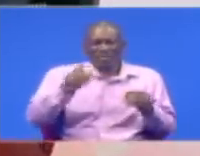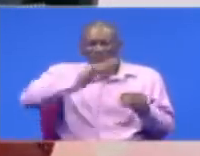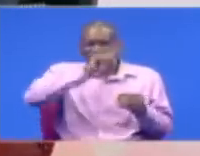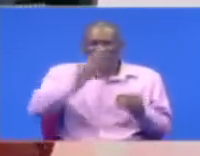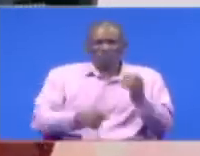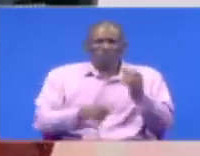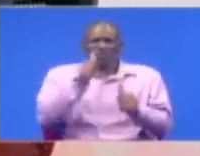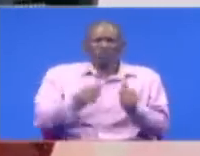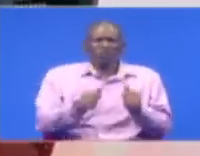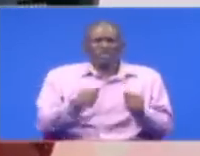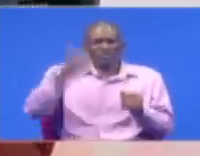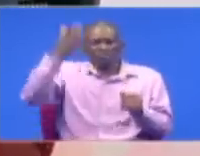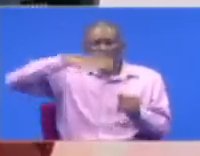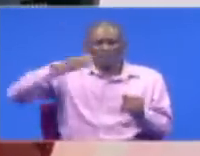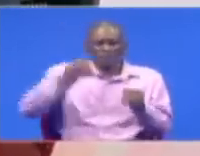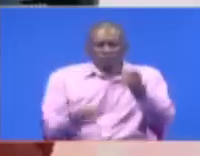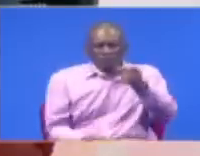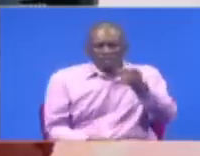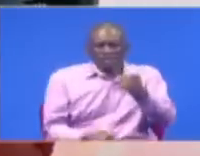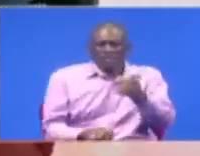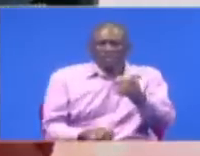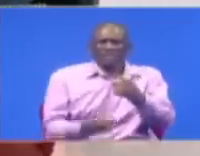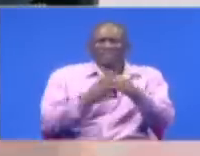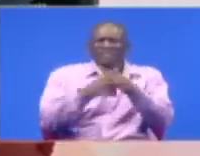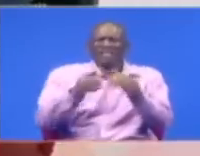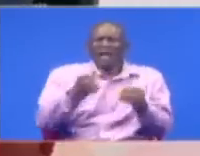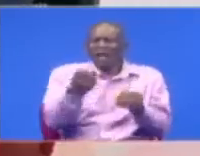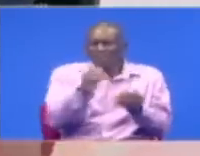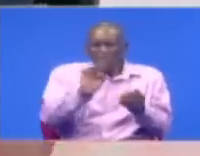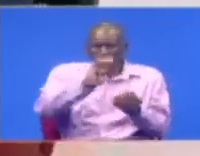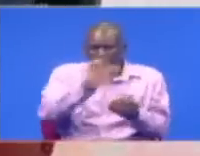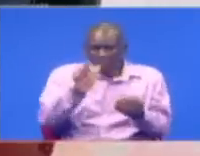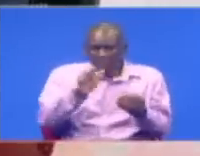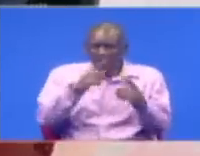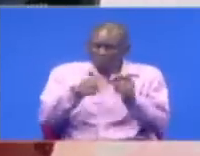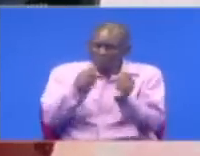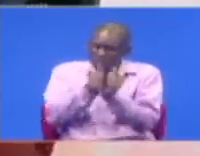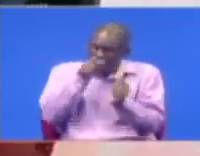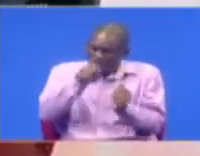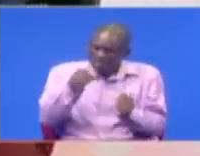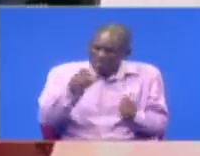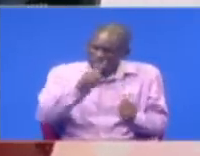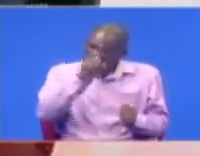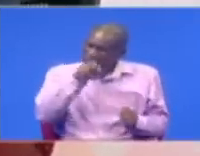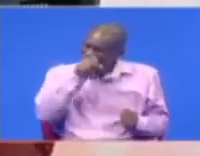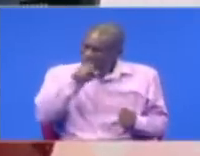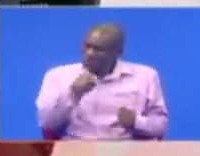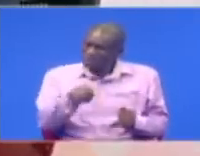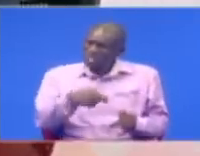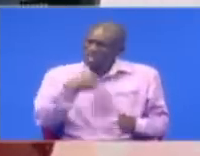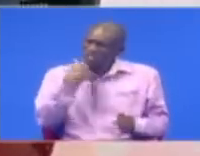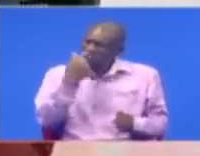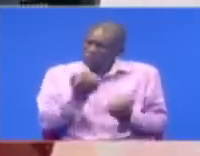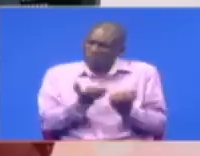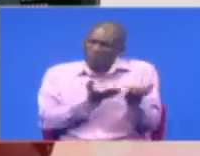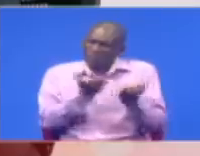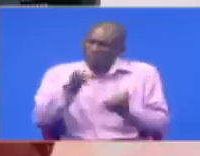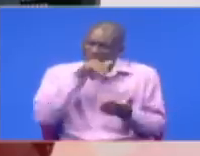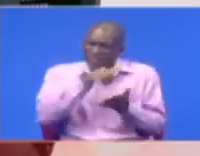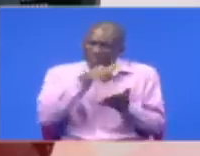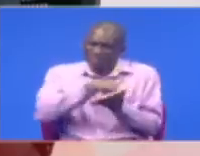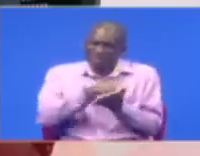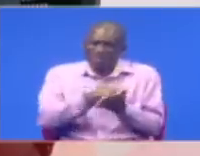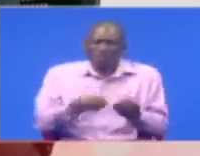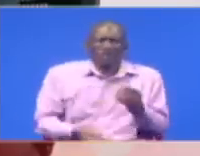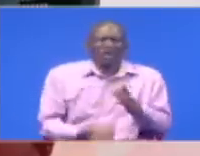originate a money bill? But behind that innocuous question was, whose business is it to